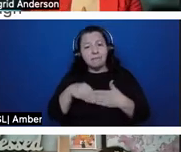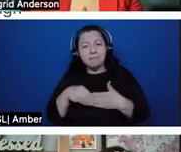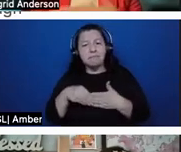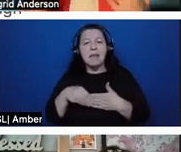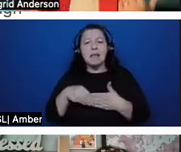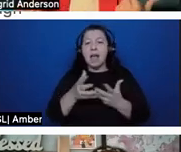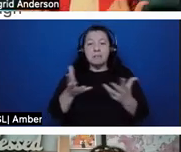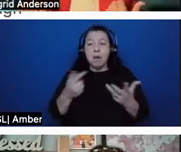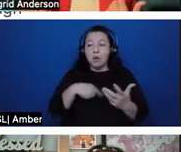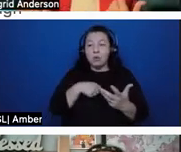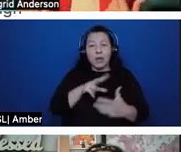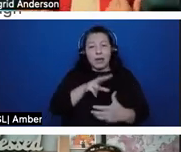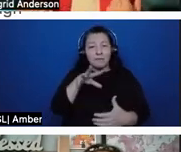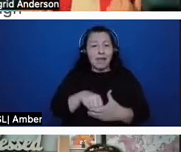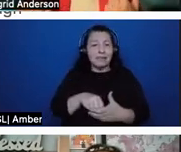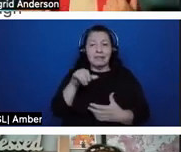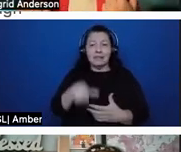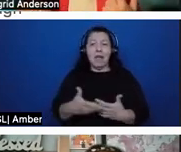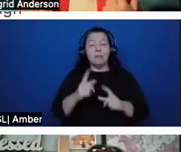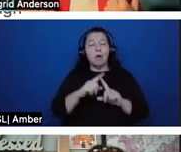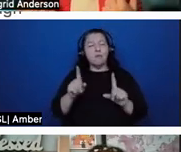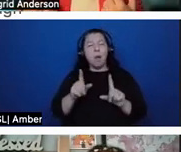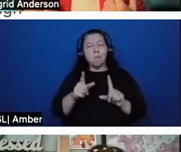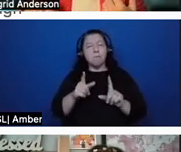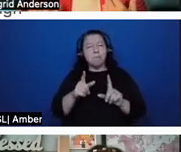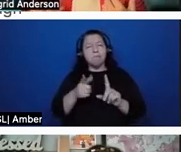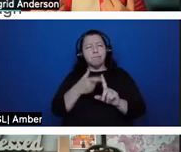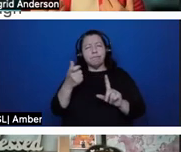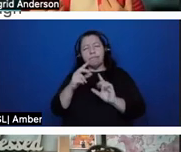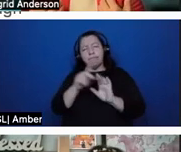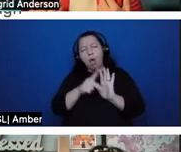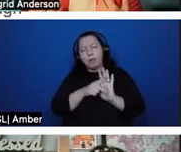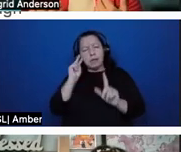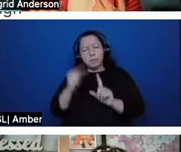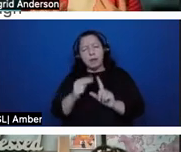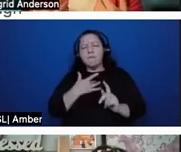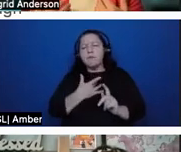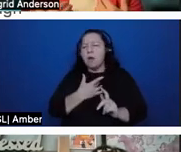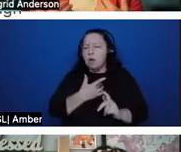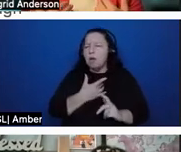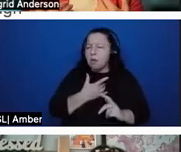from more of like a policy standpoint, I do feel like that is an important concept to